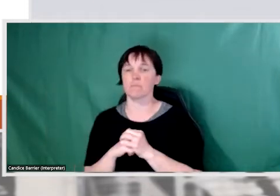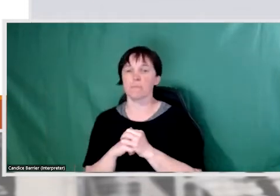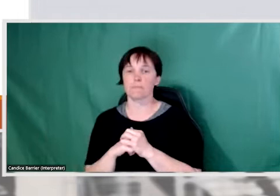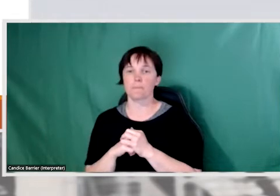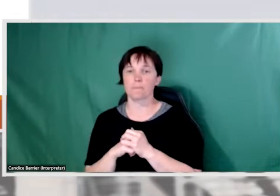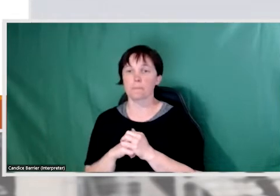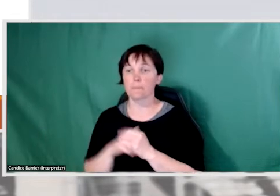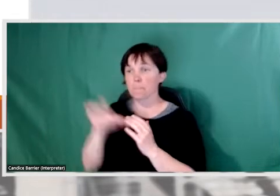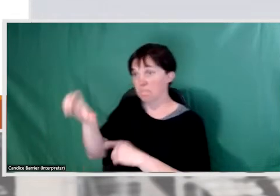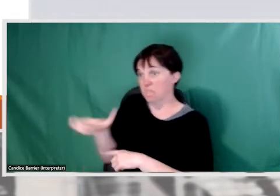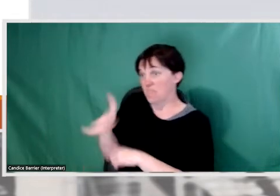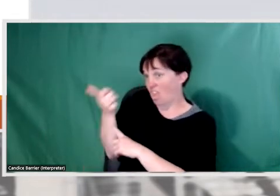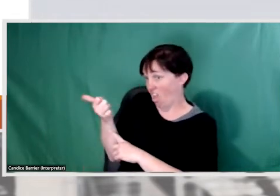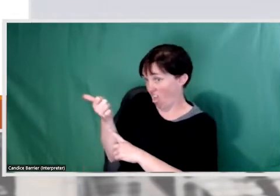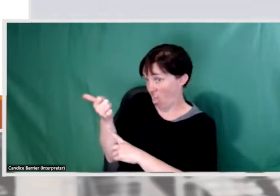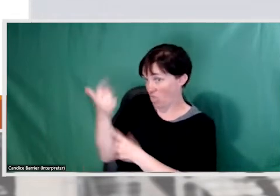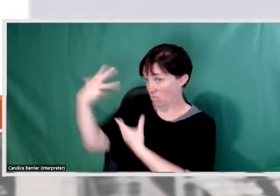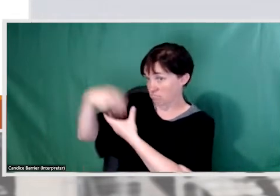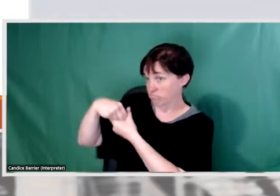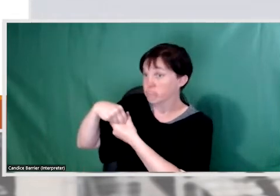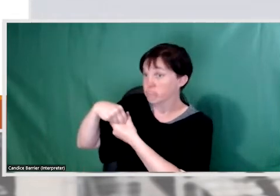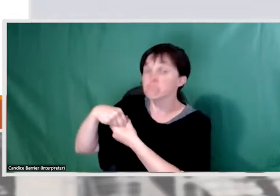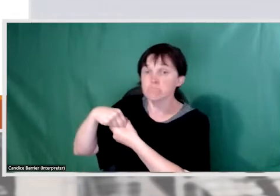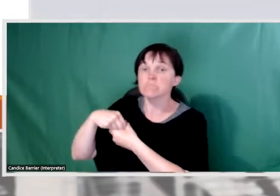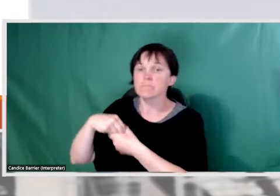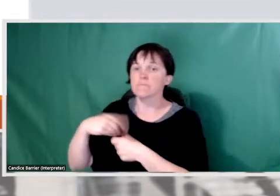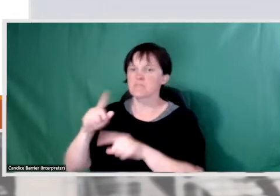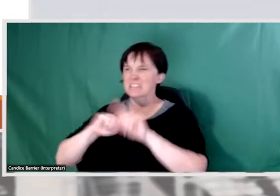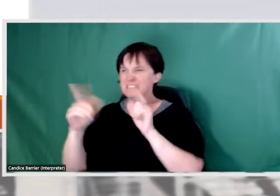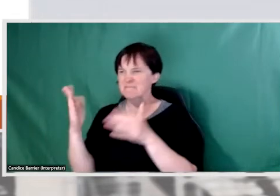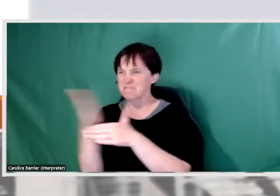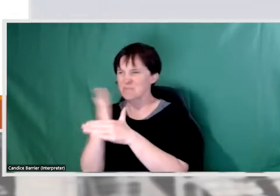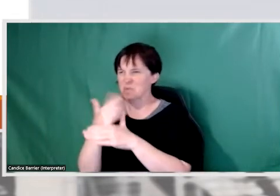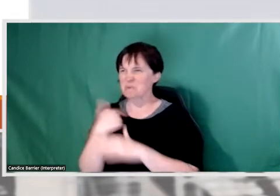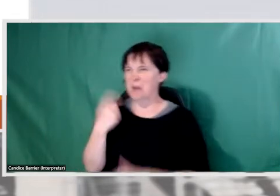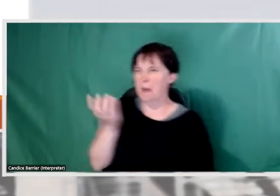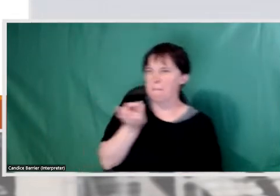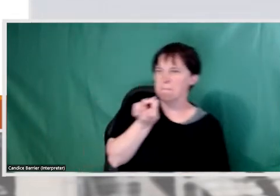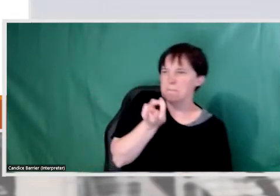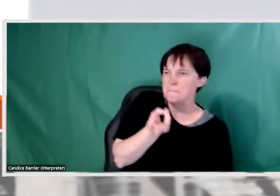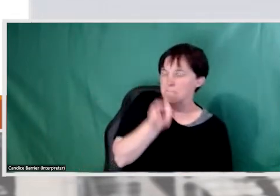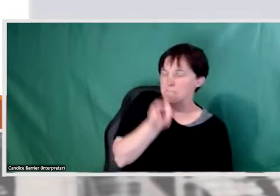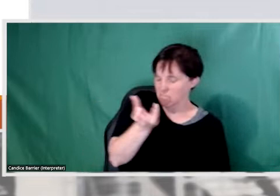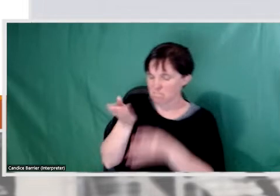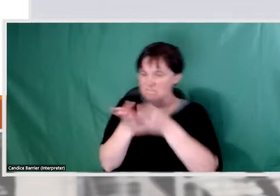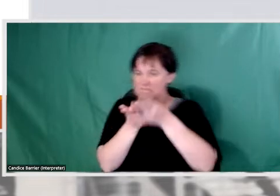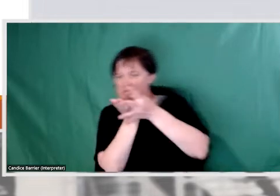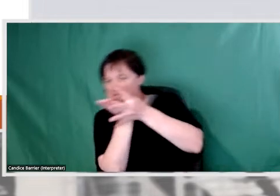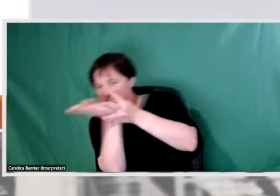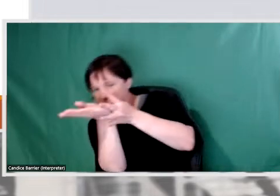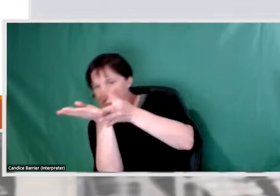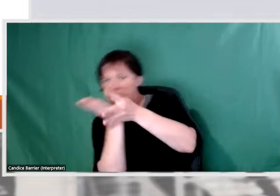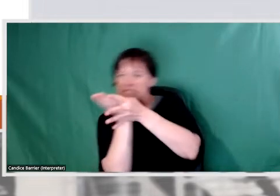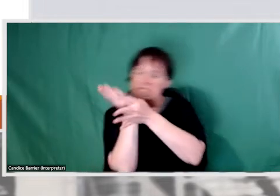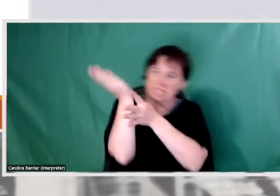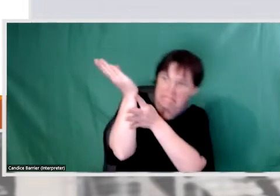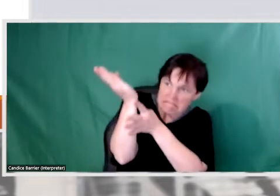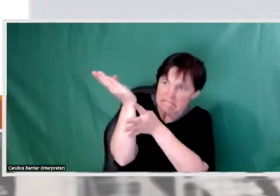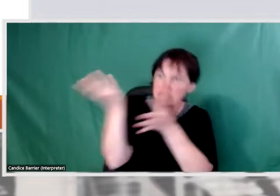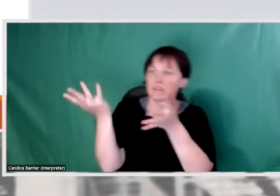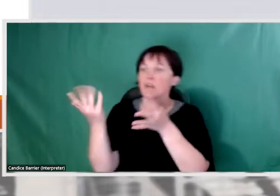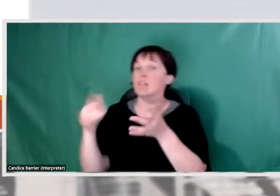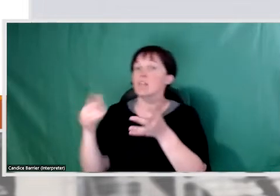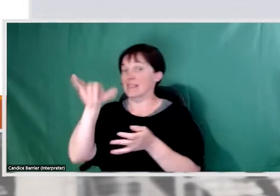The other part of that is there's a difference between what we might consider minor and major projects that might be funded out of capital, and that's really one of scale